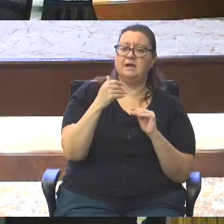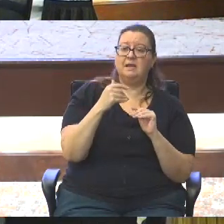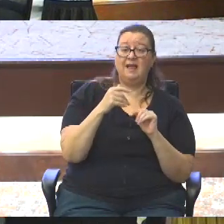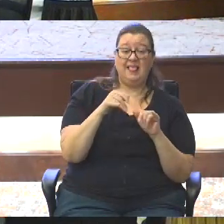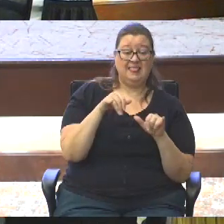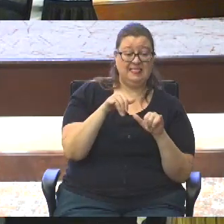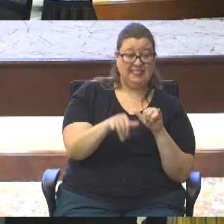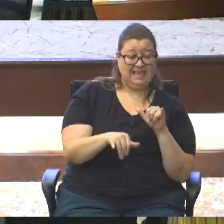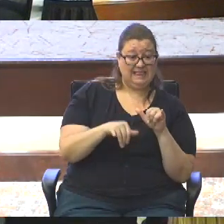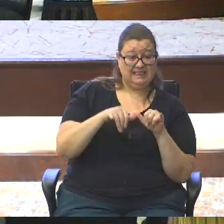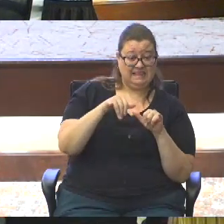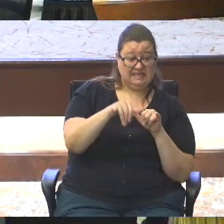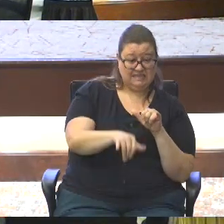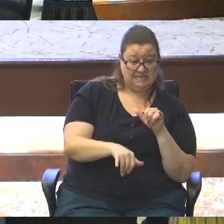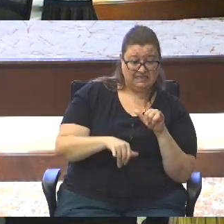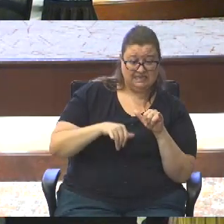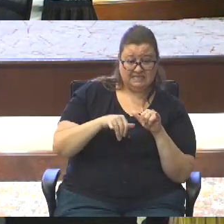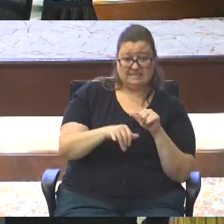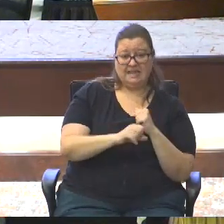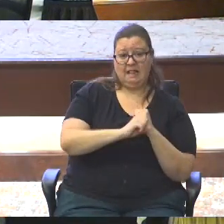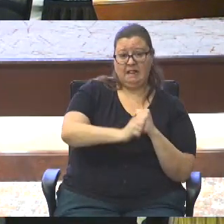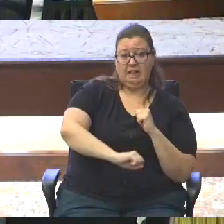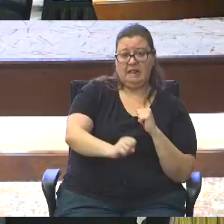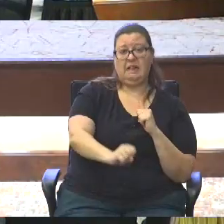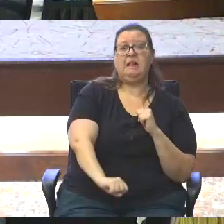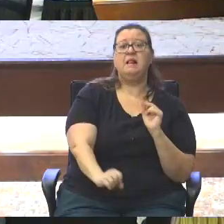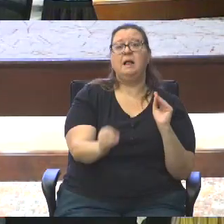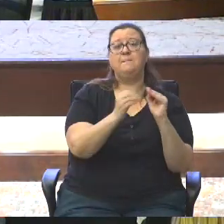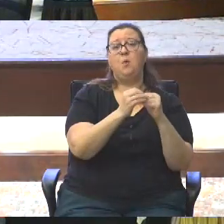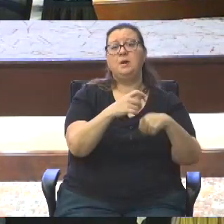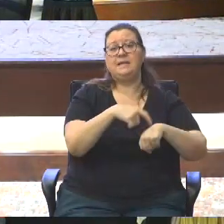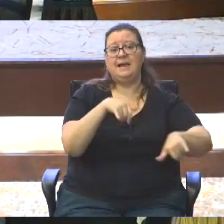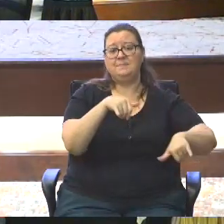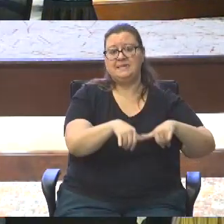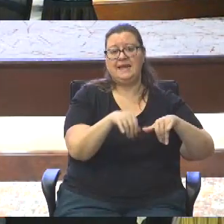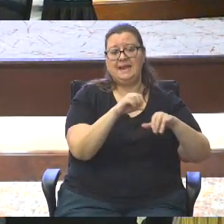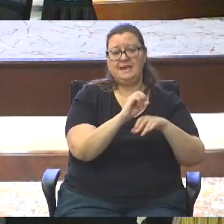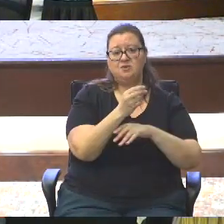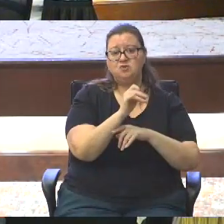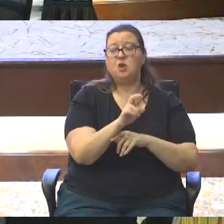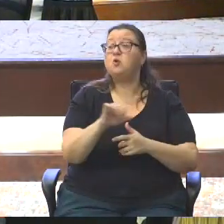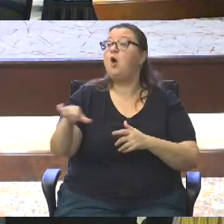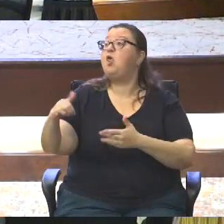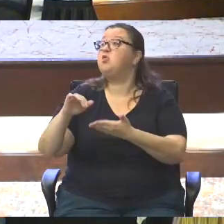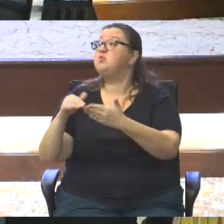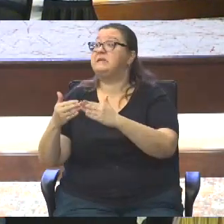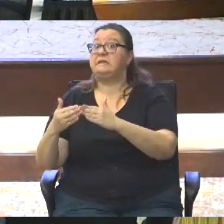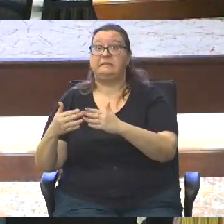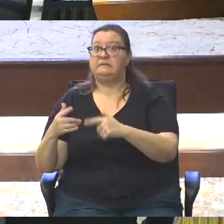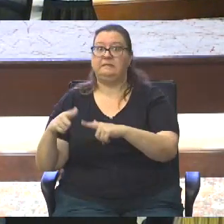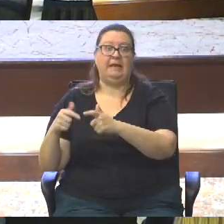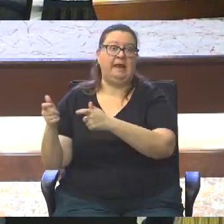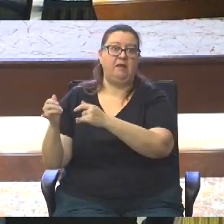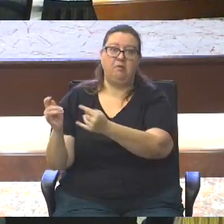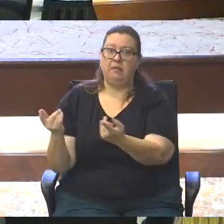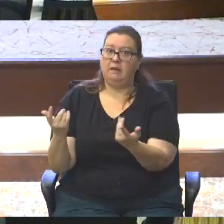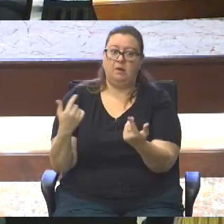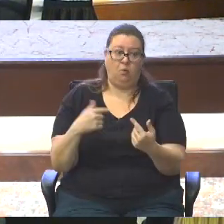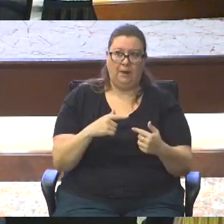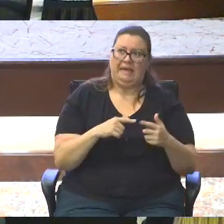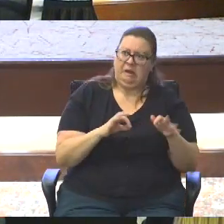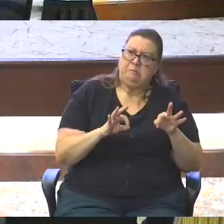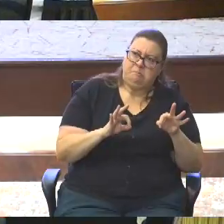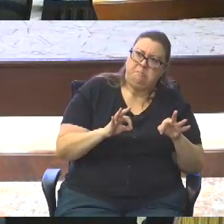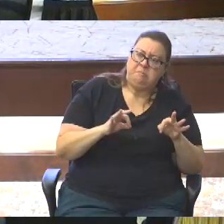stay is increasing, and a lot of other cities are not dealing with it as well as we are. I know that in other cities are